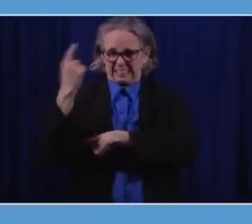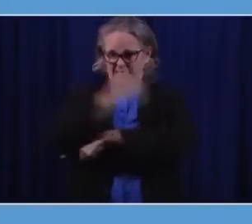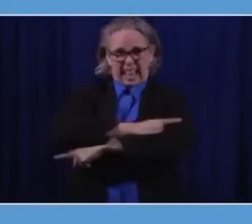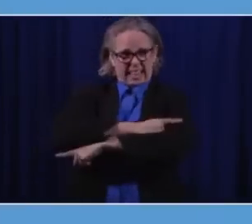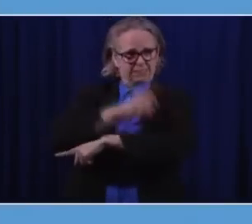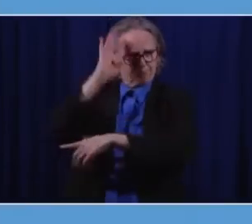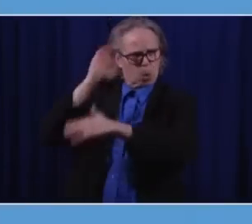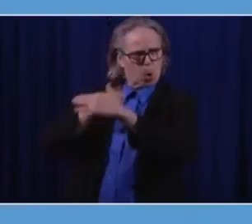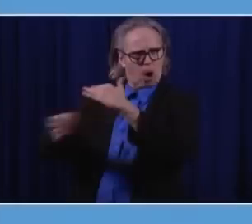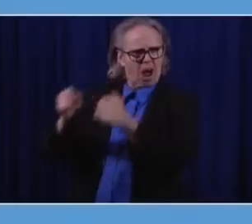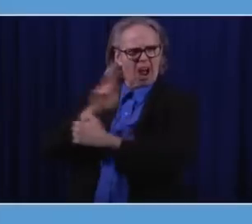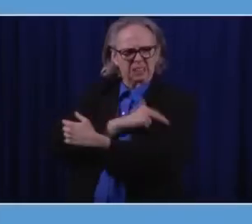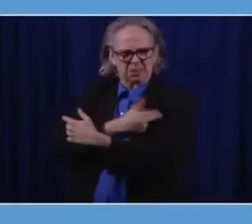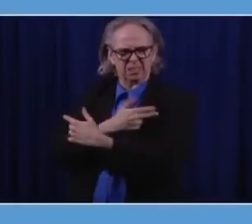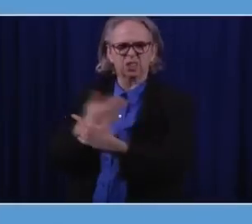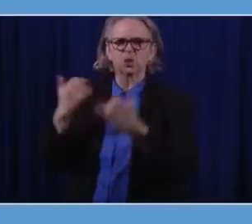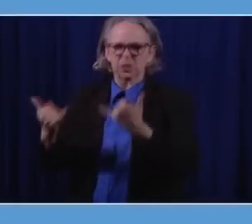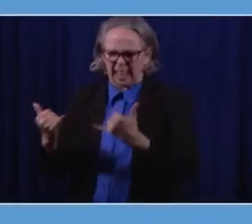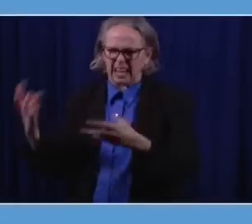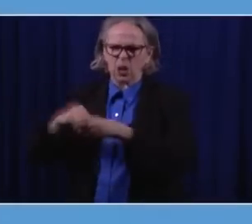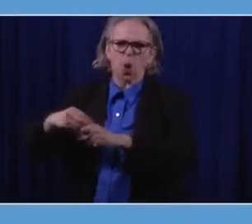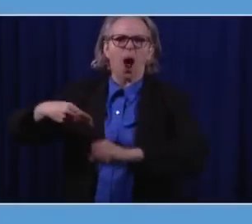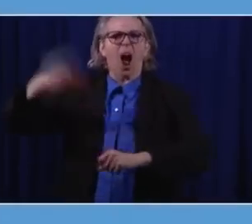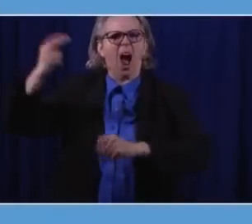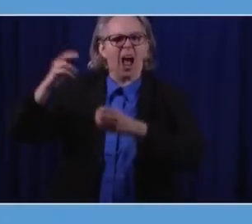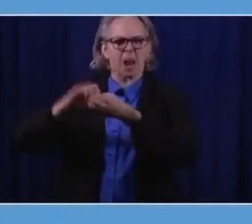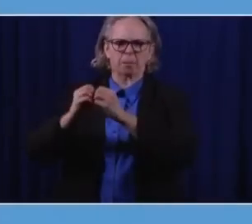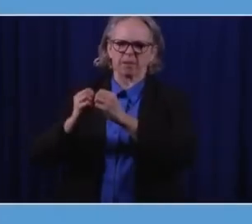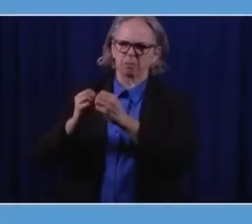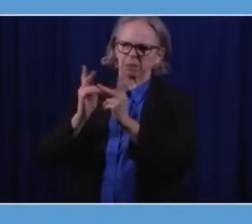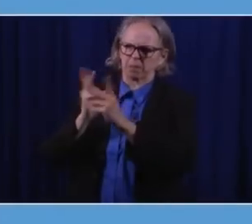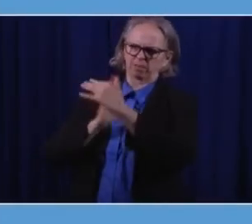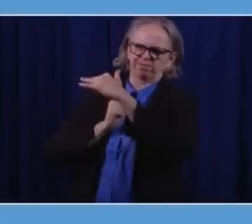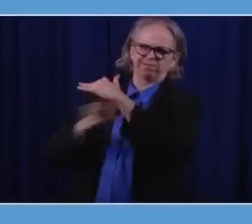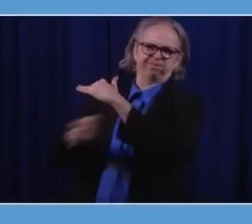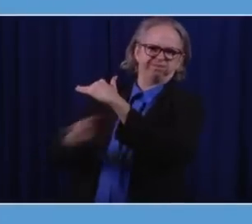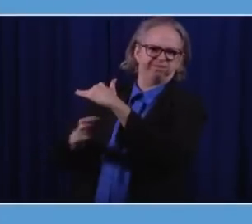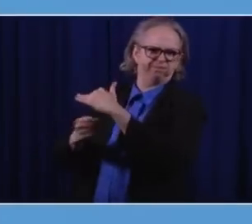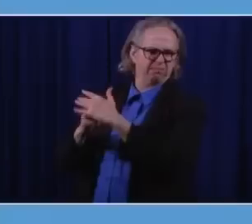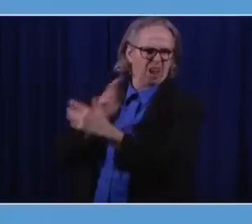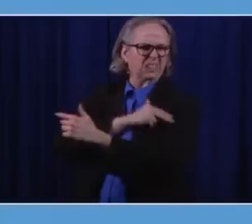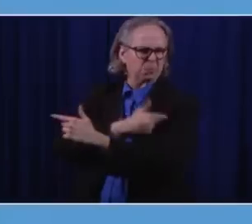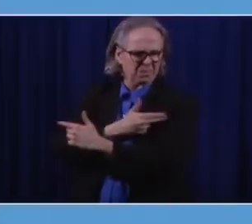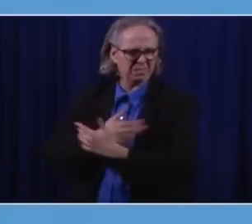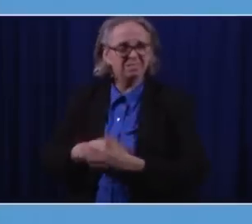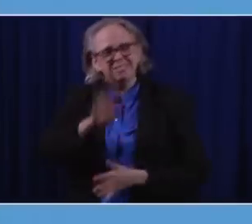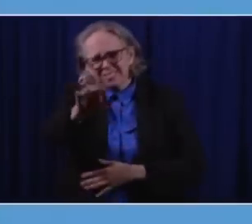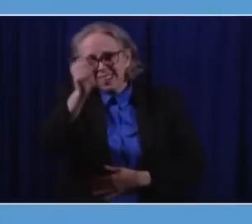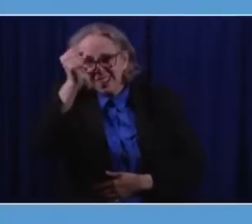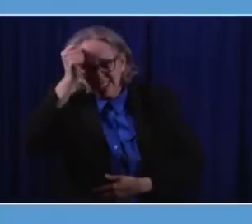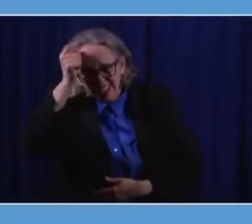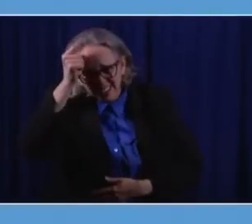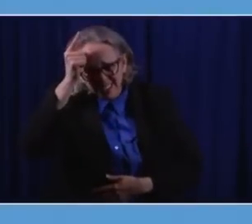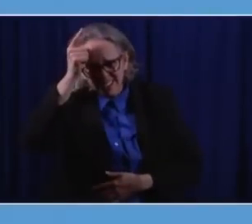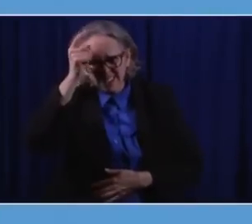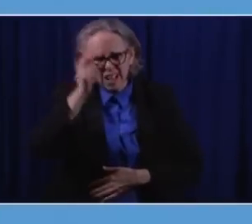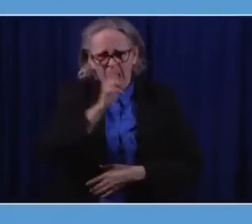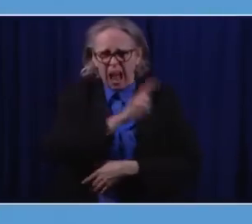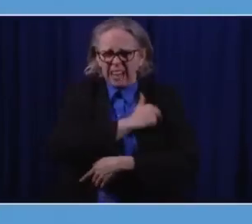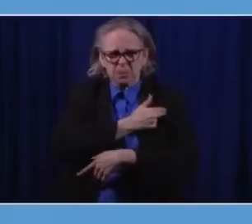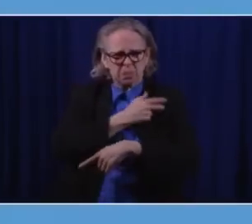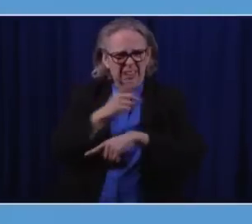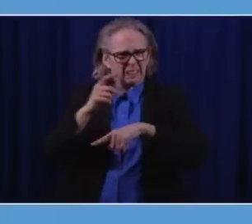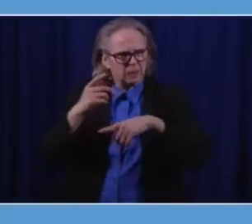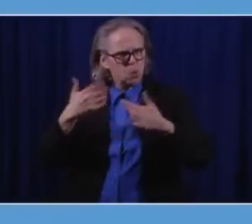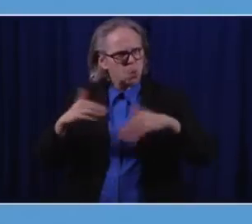We're closely monitoring the hospitalization data to ensure the virus does not overwhelm our hospital system. And we're going to hear from people today